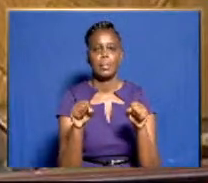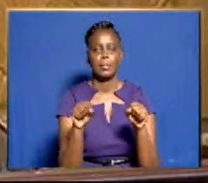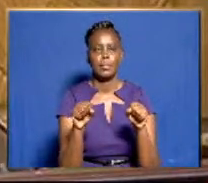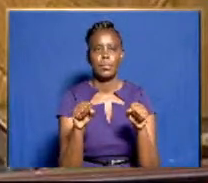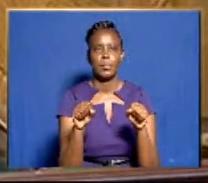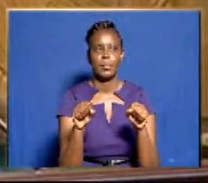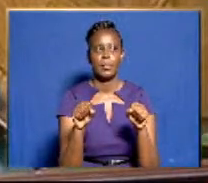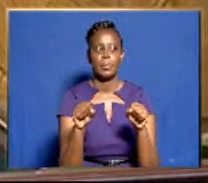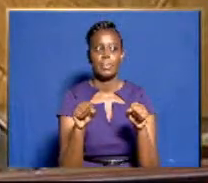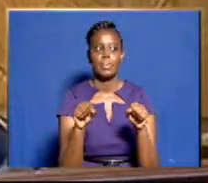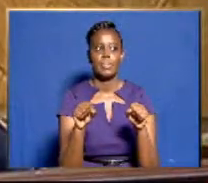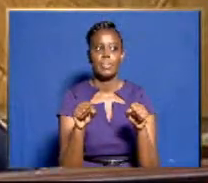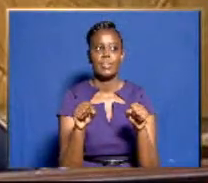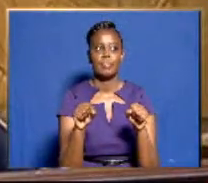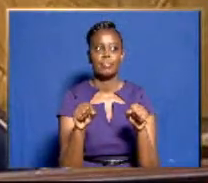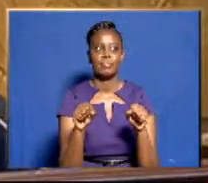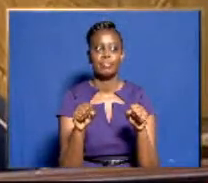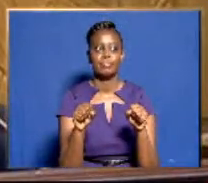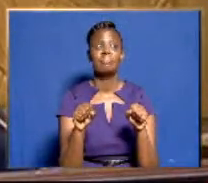is